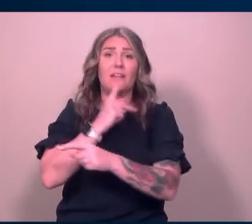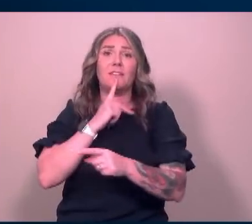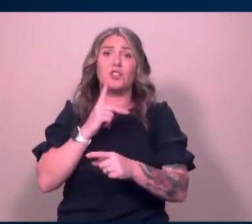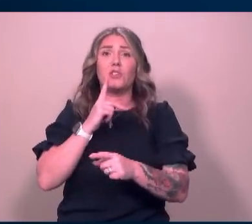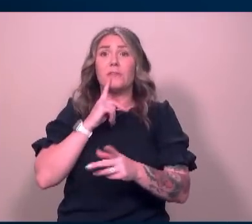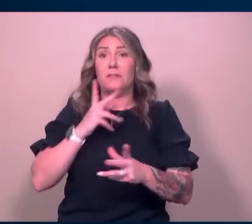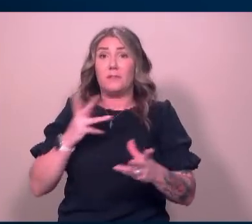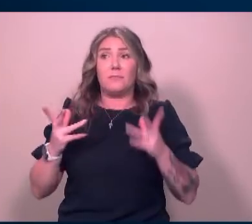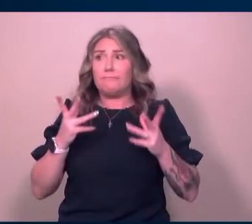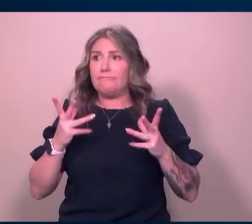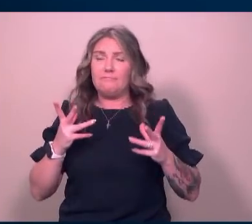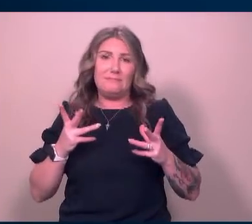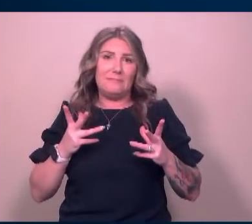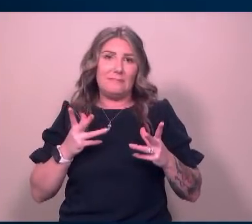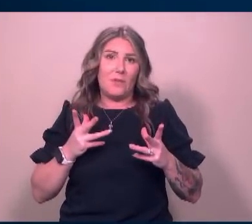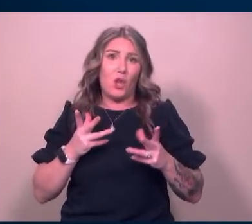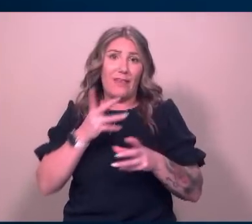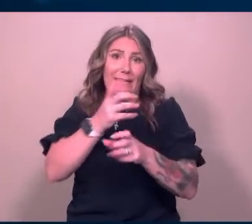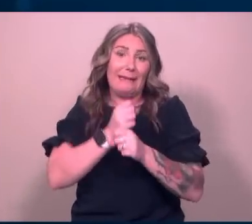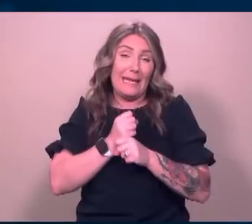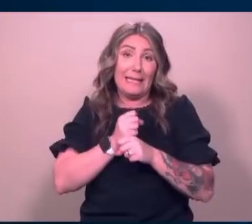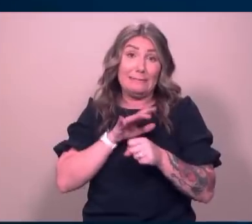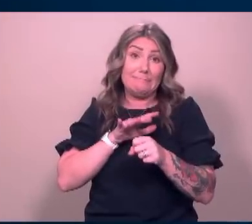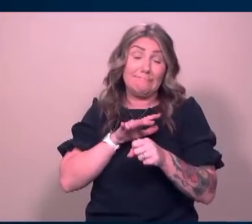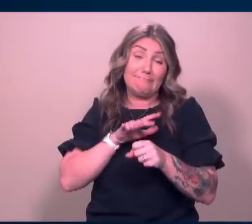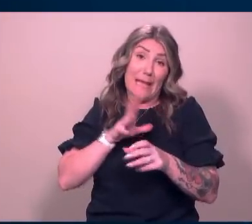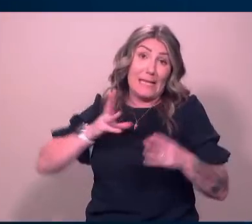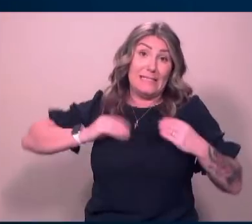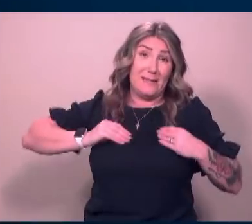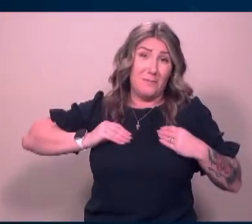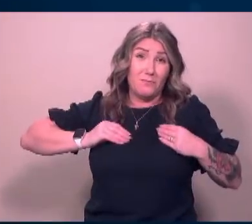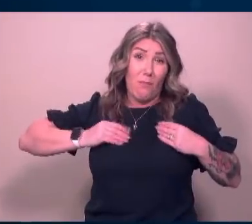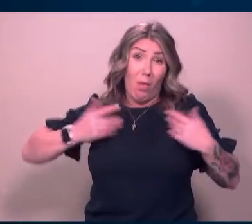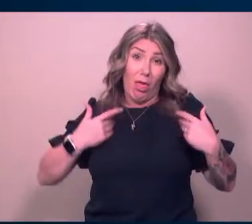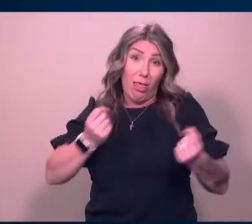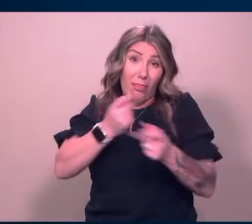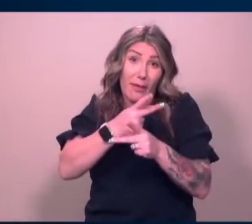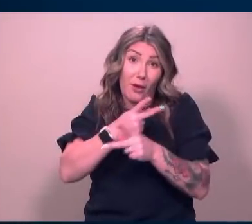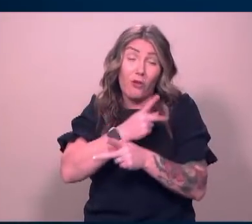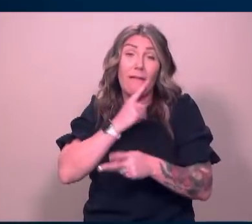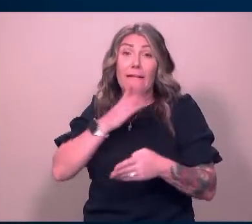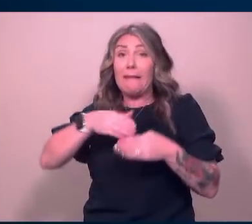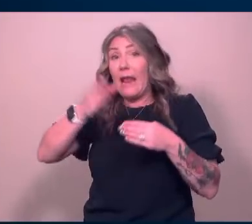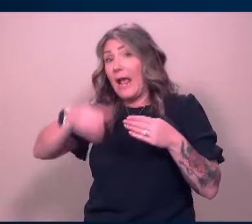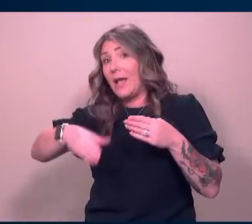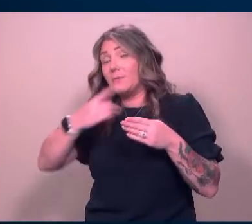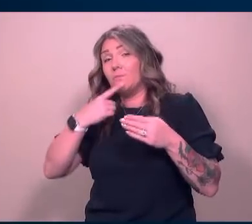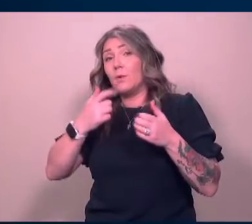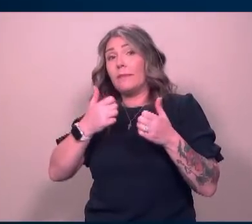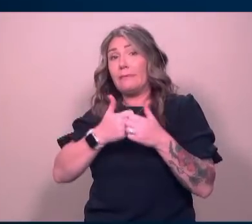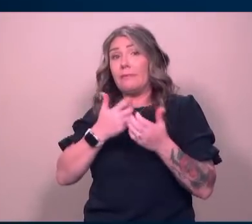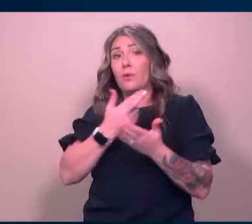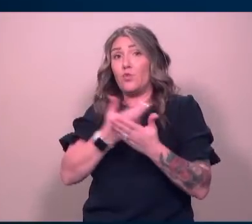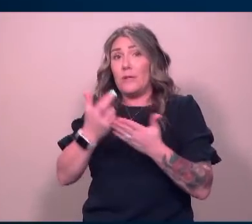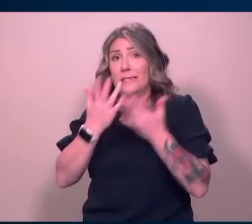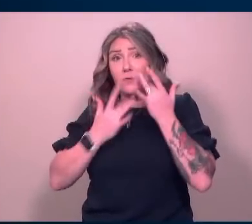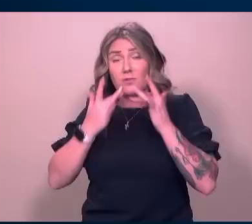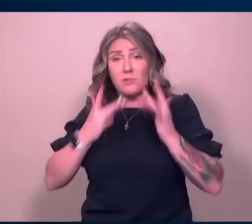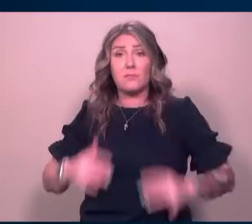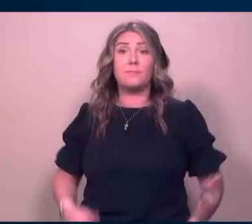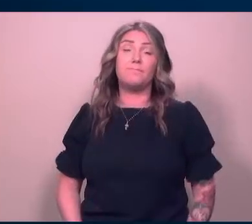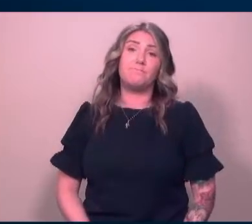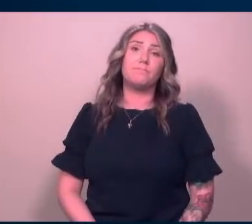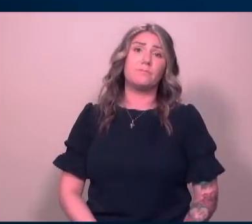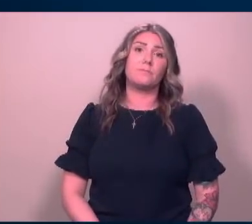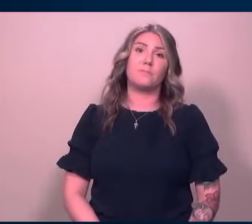acceptable healthcare treatment and outcomes given just the resource crunch that everybody is. All right, we're